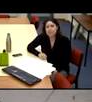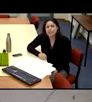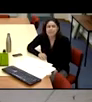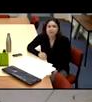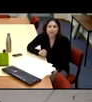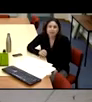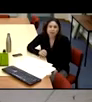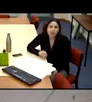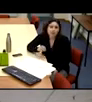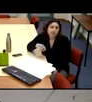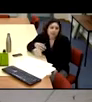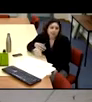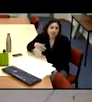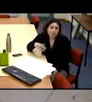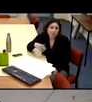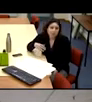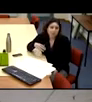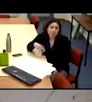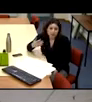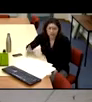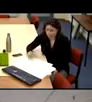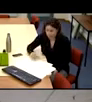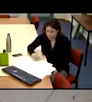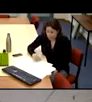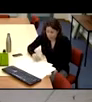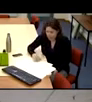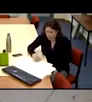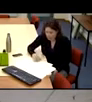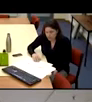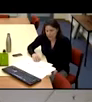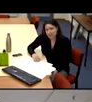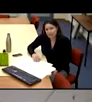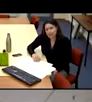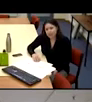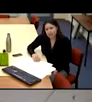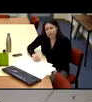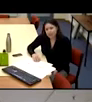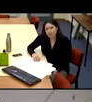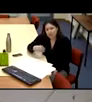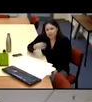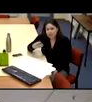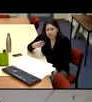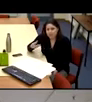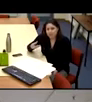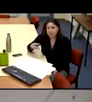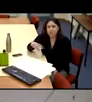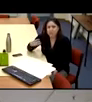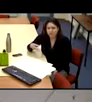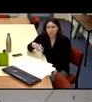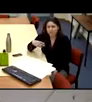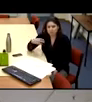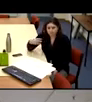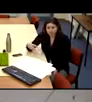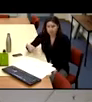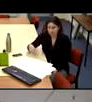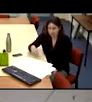represented the fact that he upheld his political beliefs and it for him associated with his